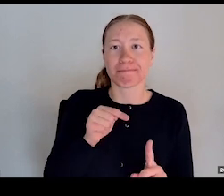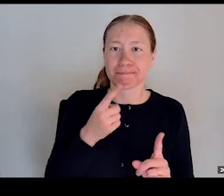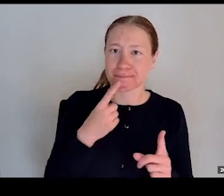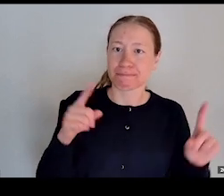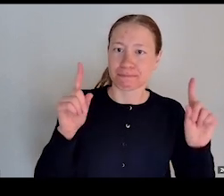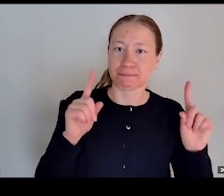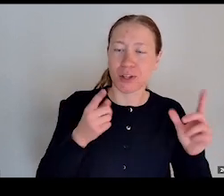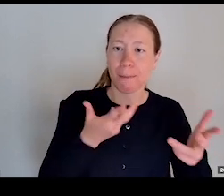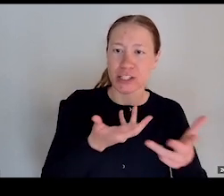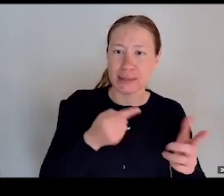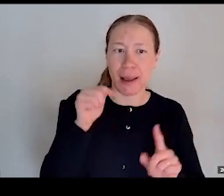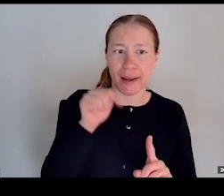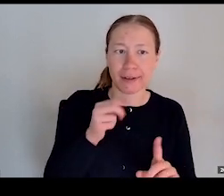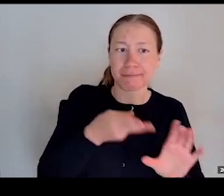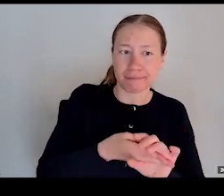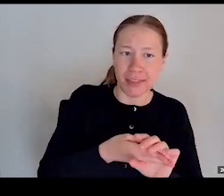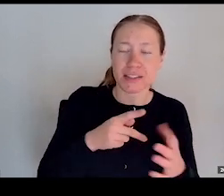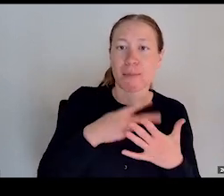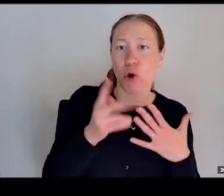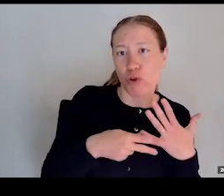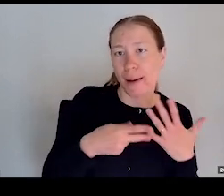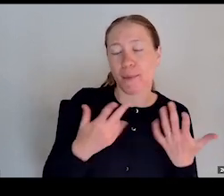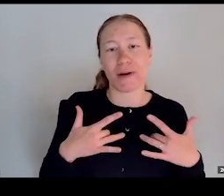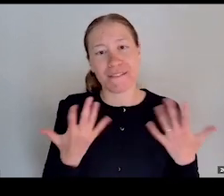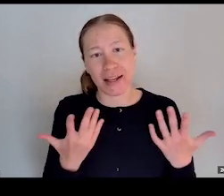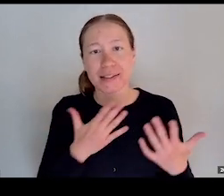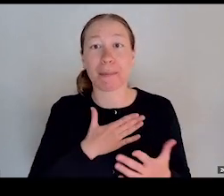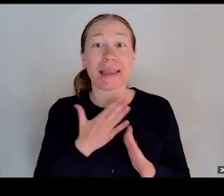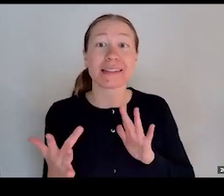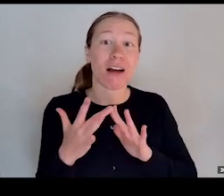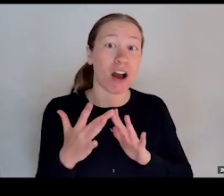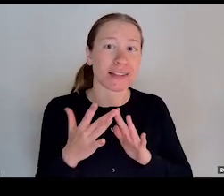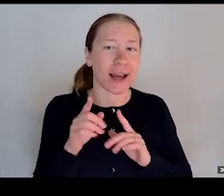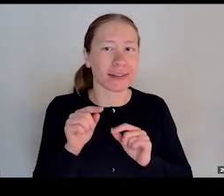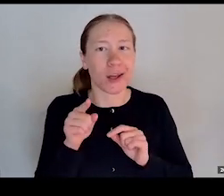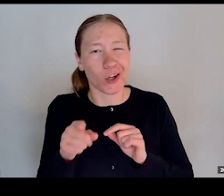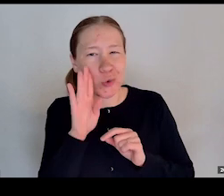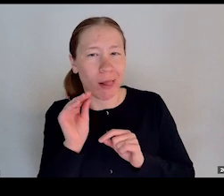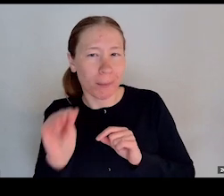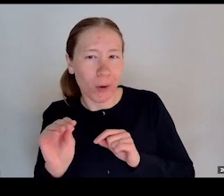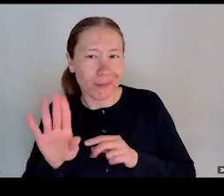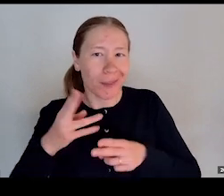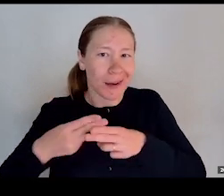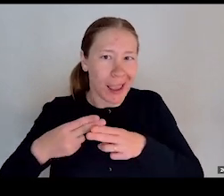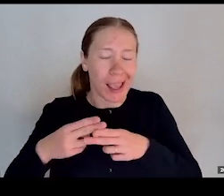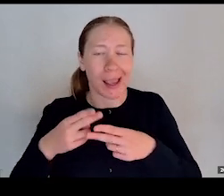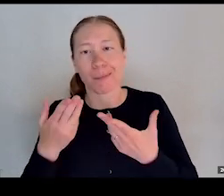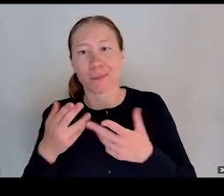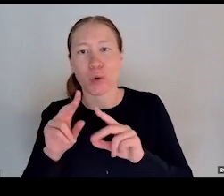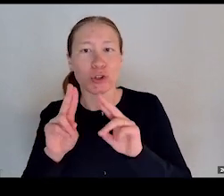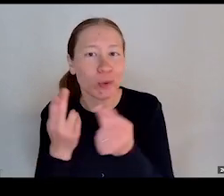or event, please contact. And then you would include the individual's name or their unit or department they're